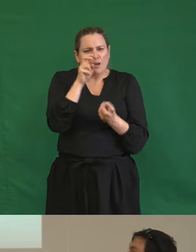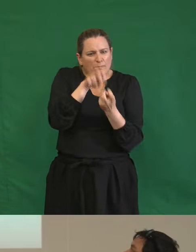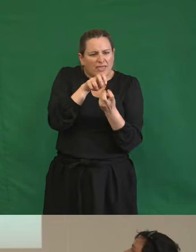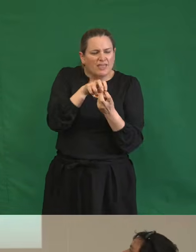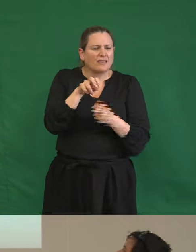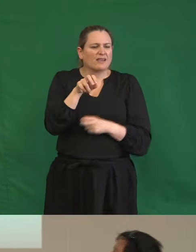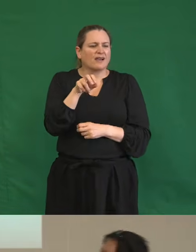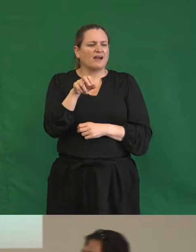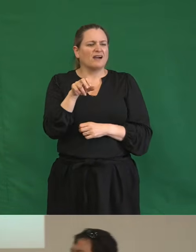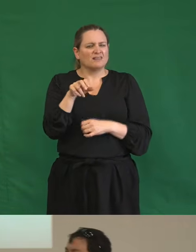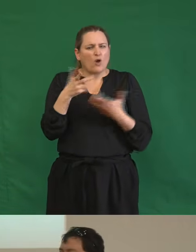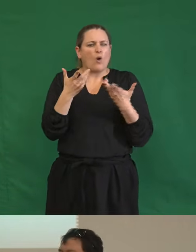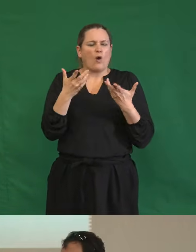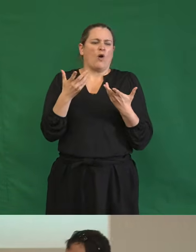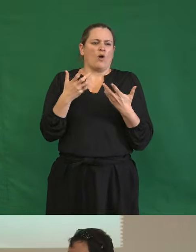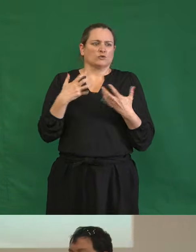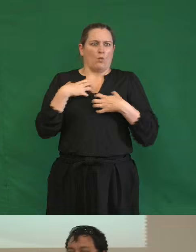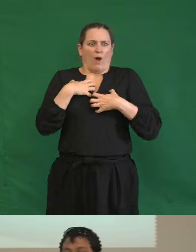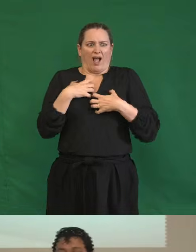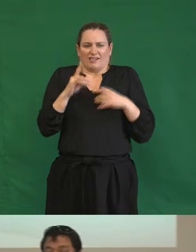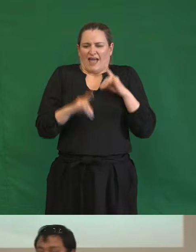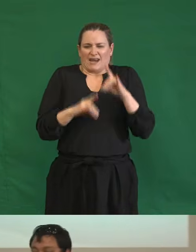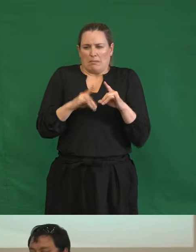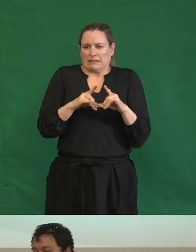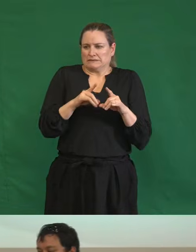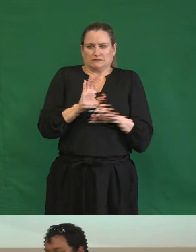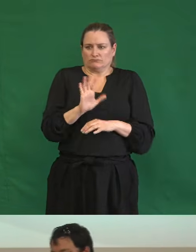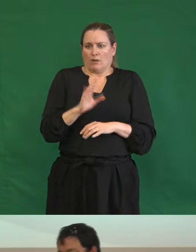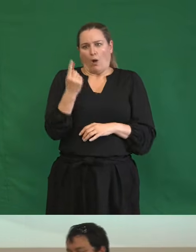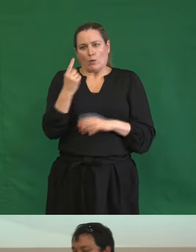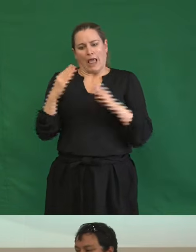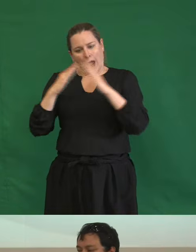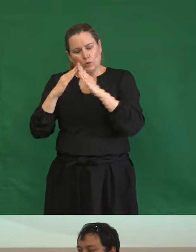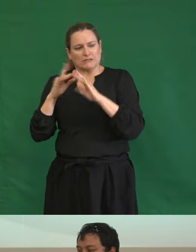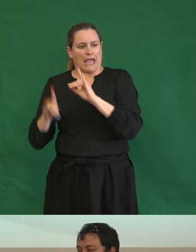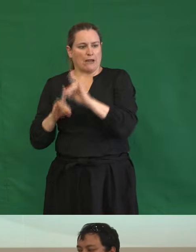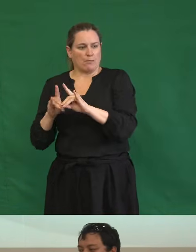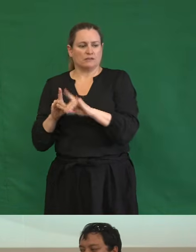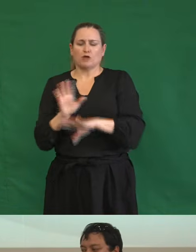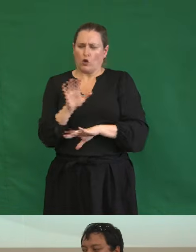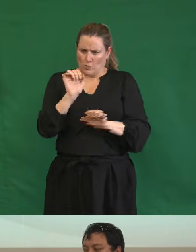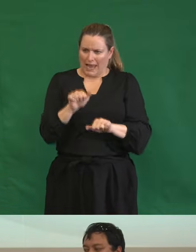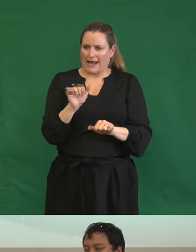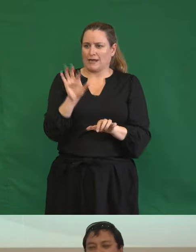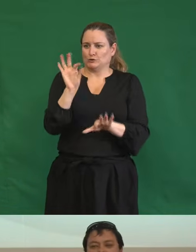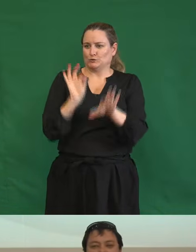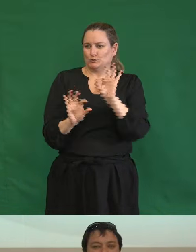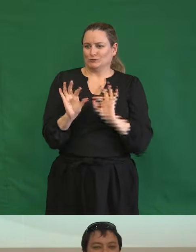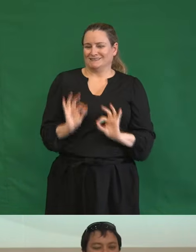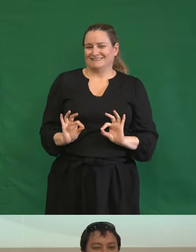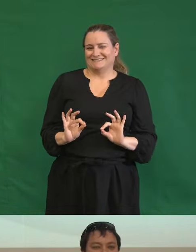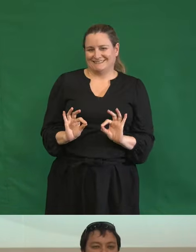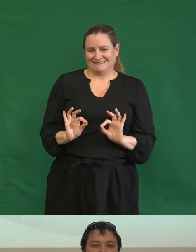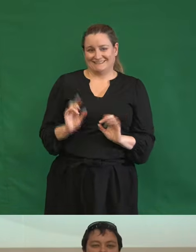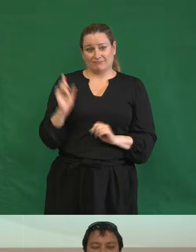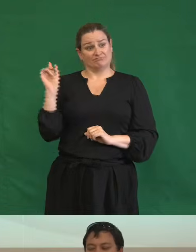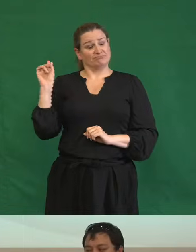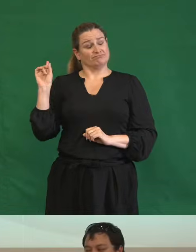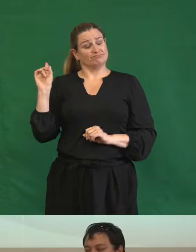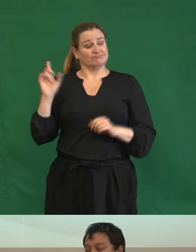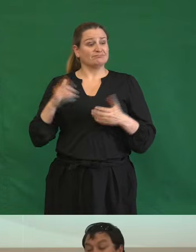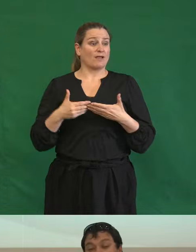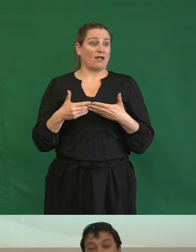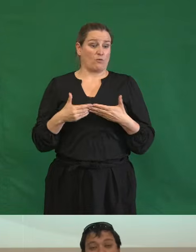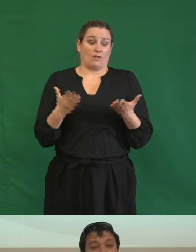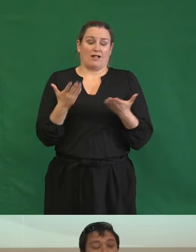wild animals. So that's a very basic online word list that allows for some lookup, and that will also be available towards